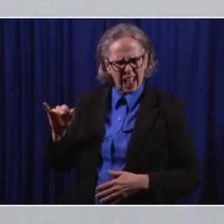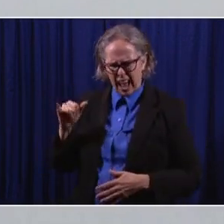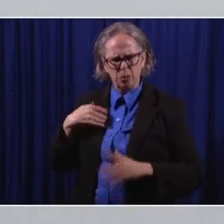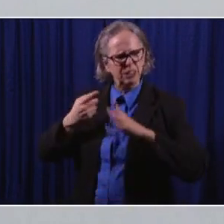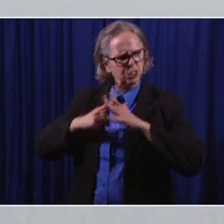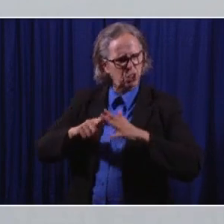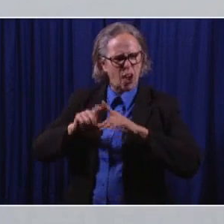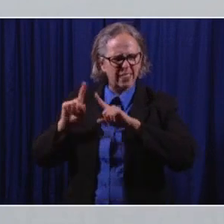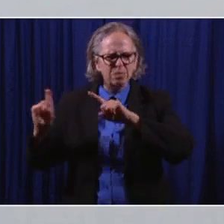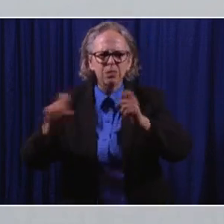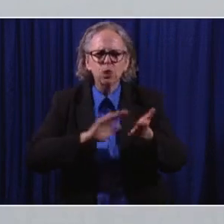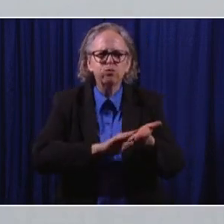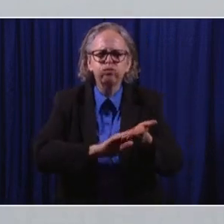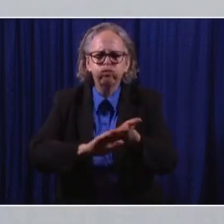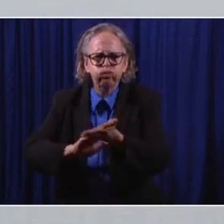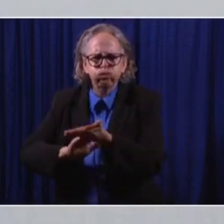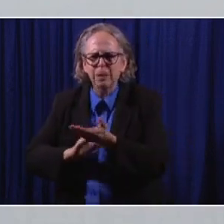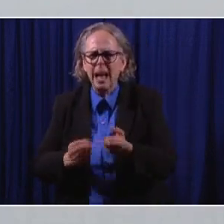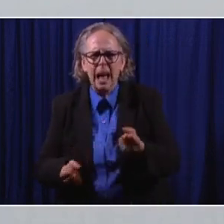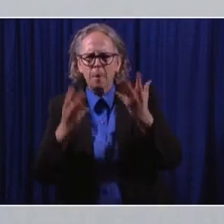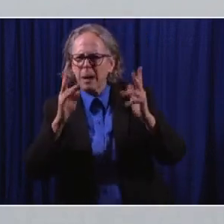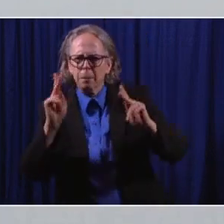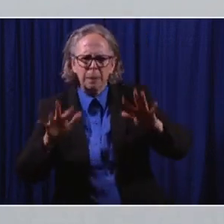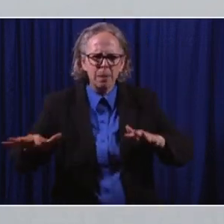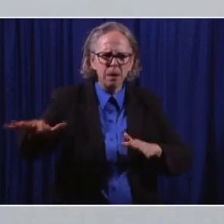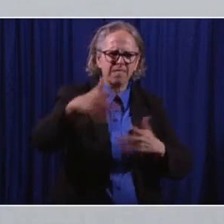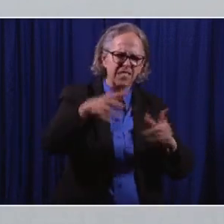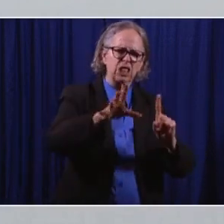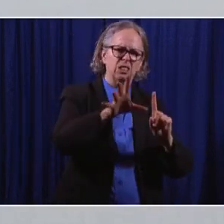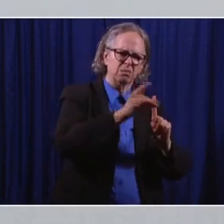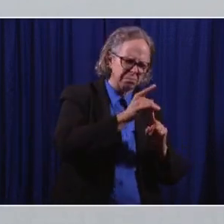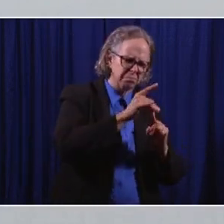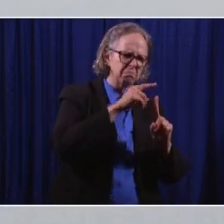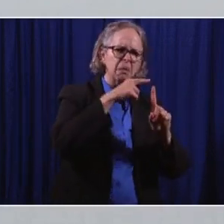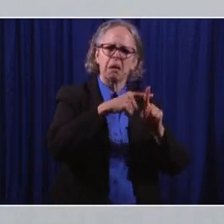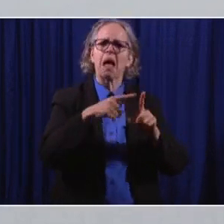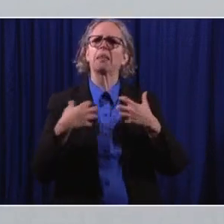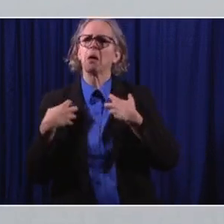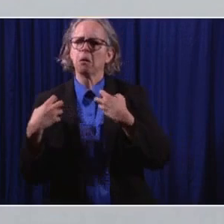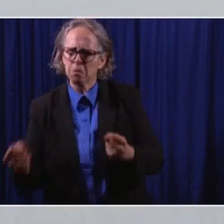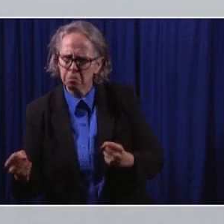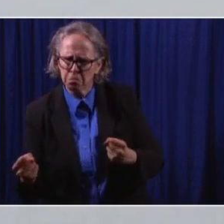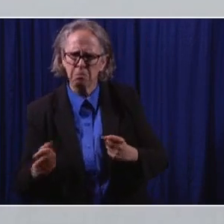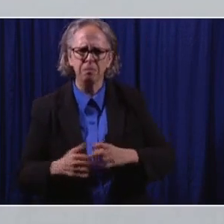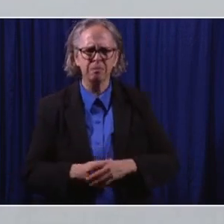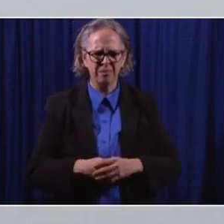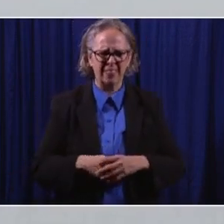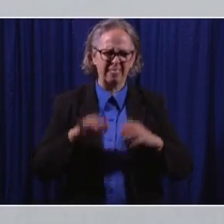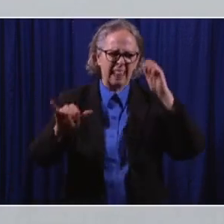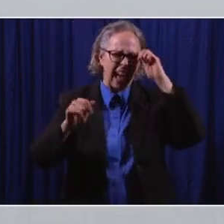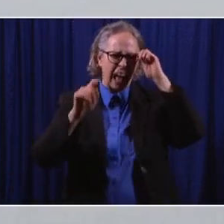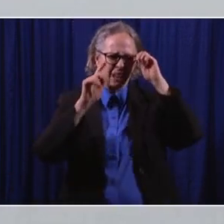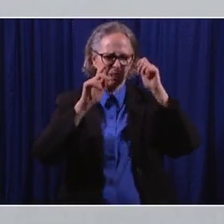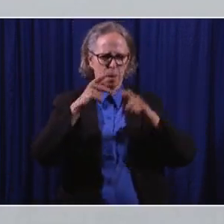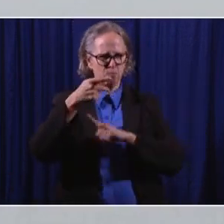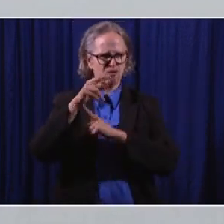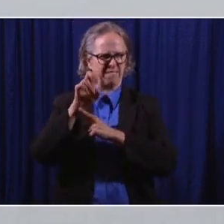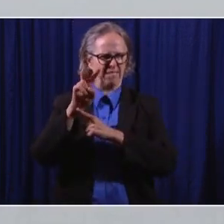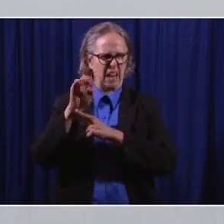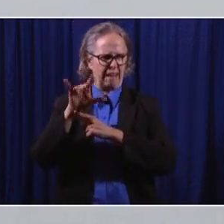people we estimate have had COVID and how many people had it during the course of that testing. We will